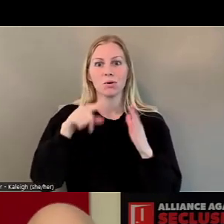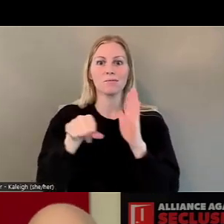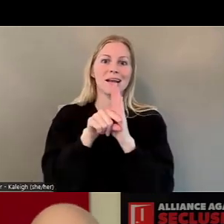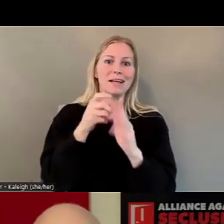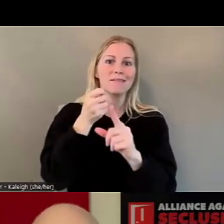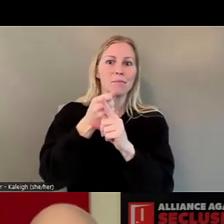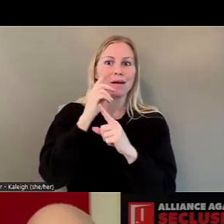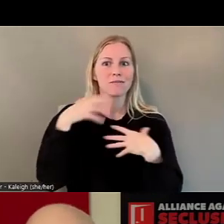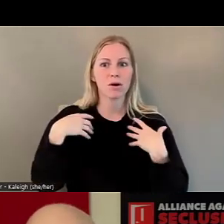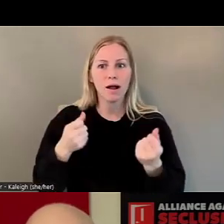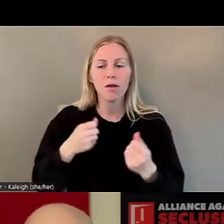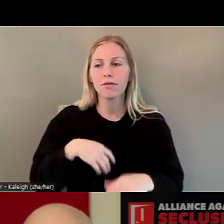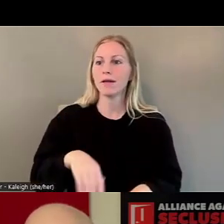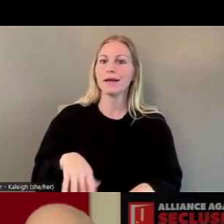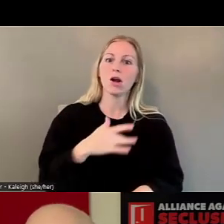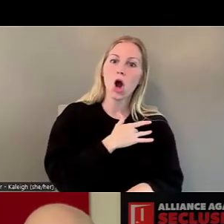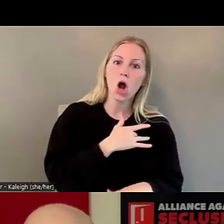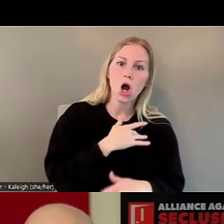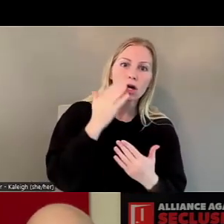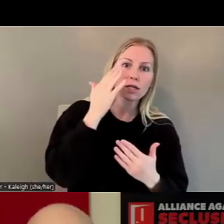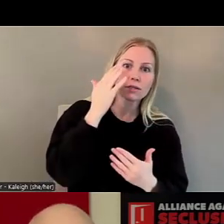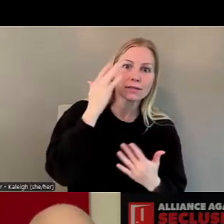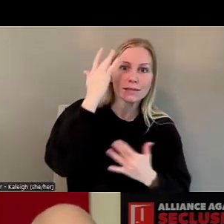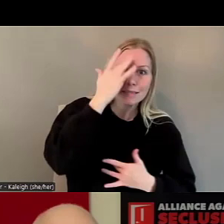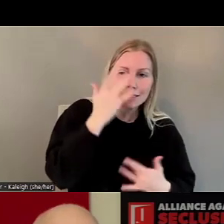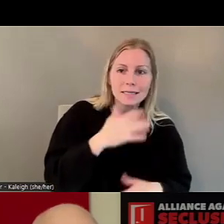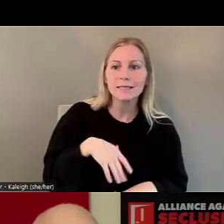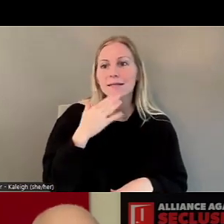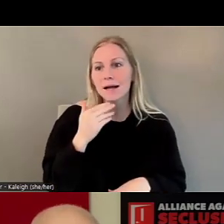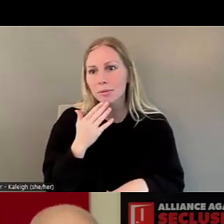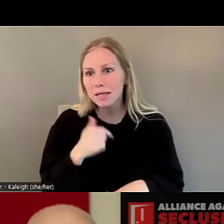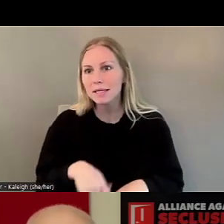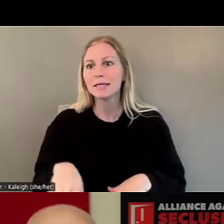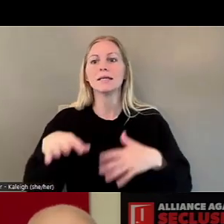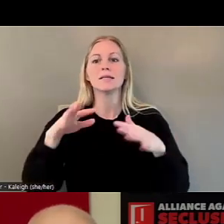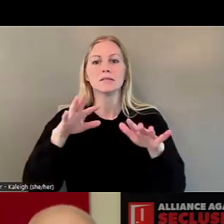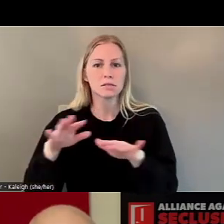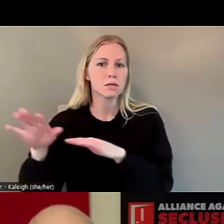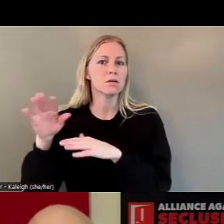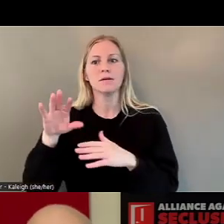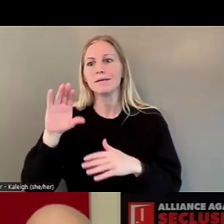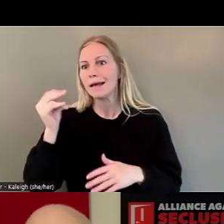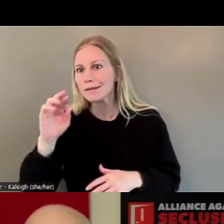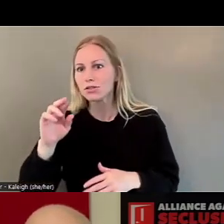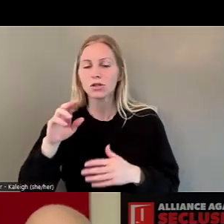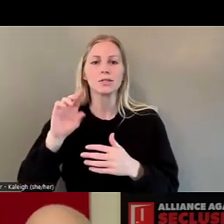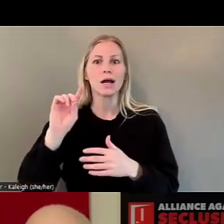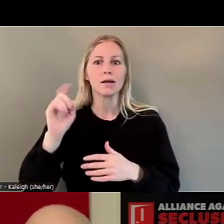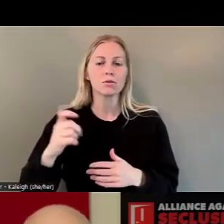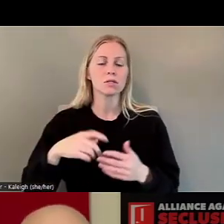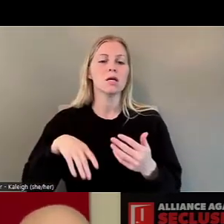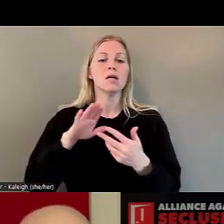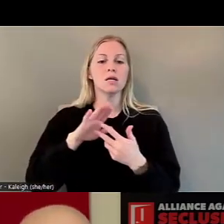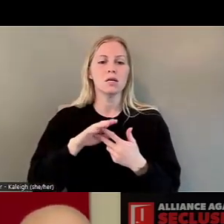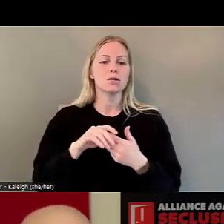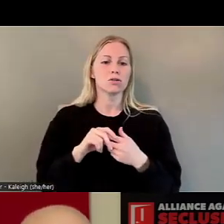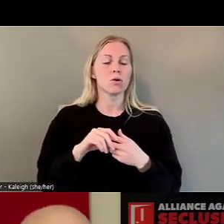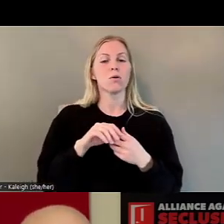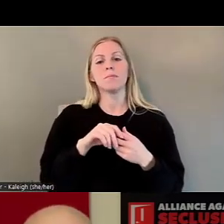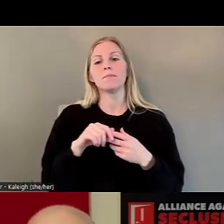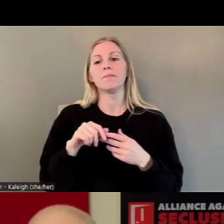early childhood experiences could lead to trauma, and that trauma could lead to long-term health impacts. And of course,